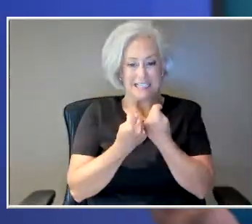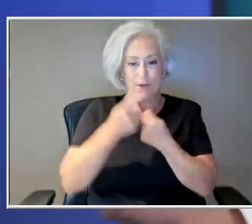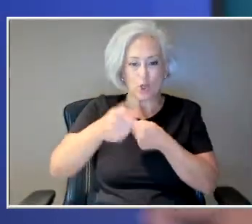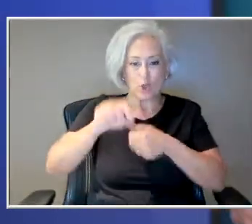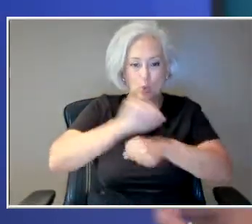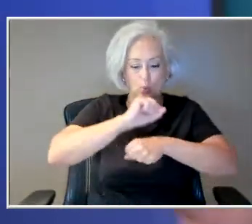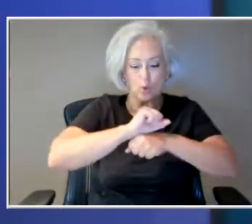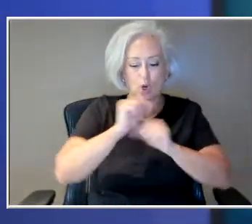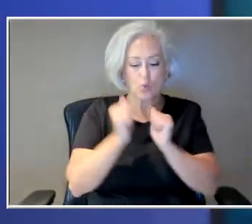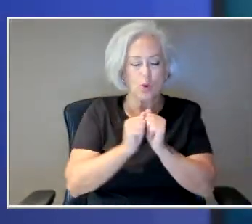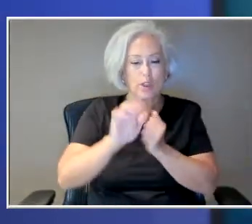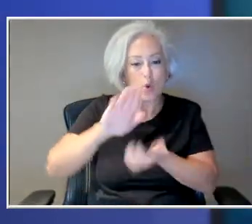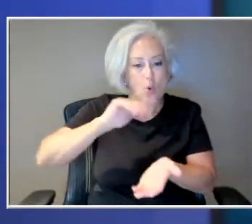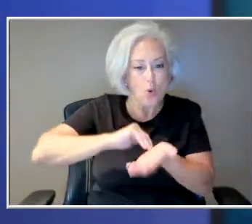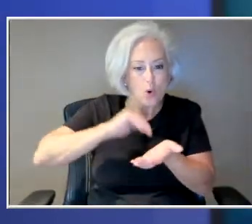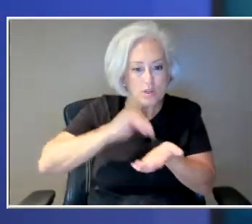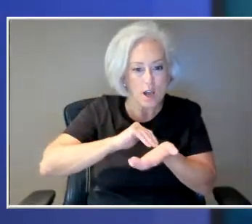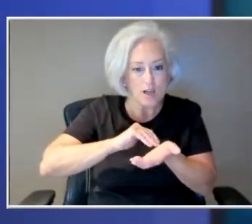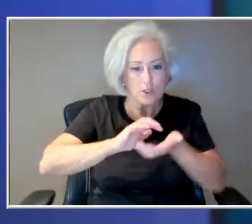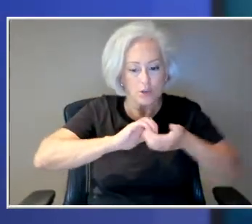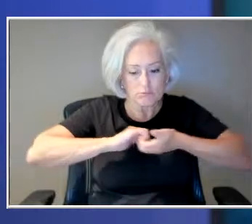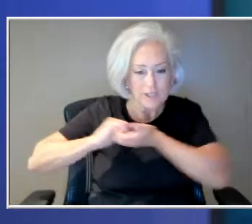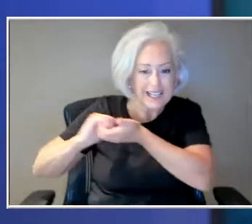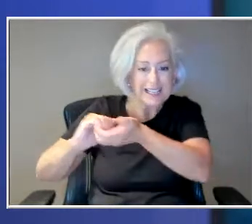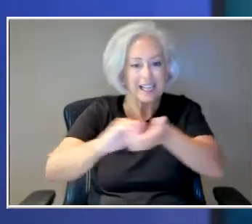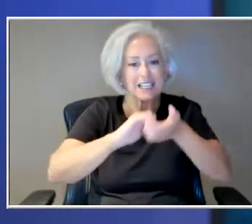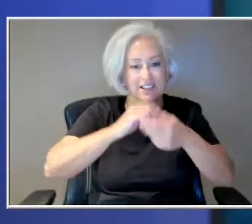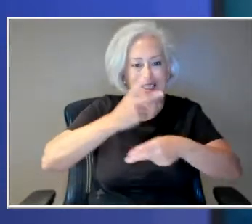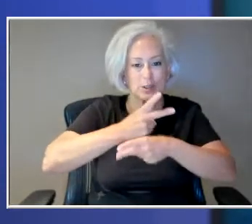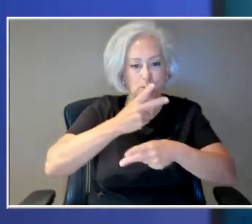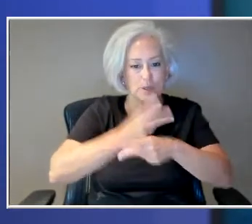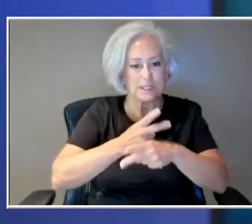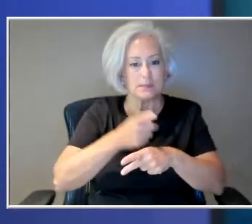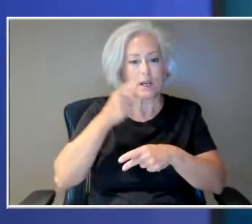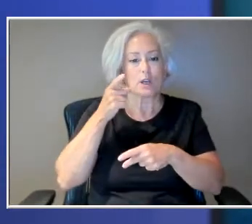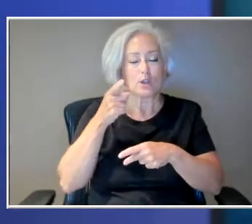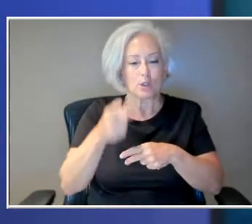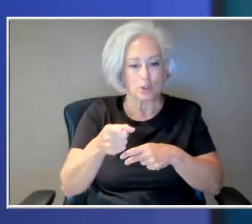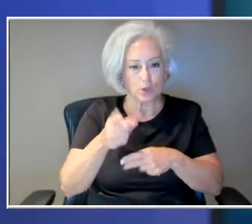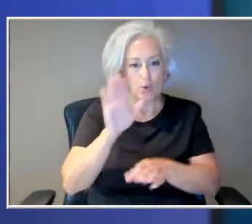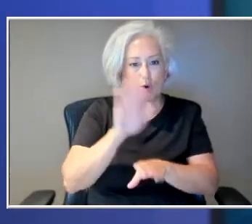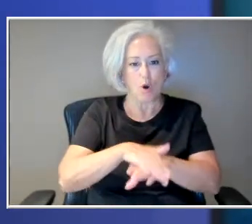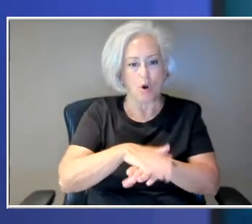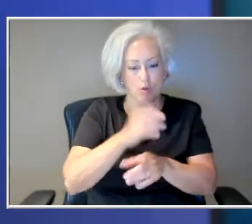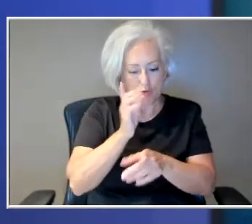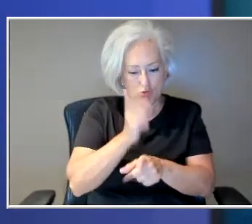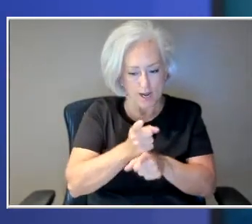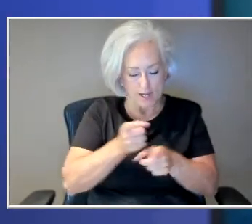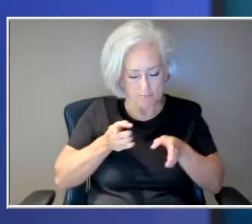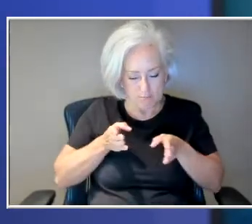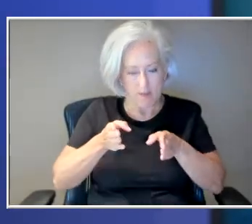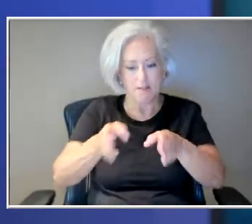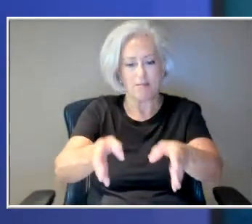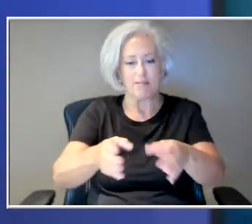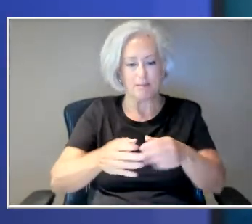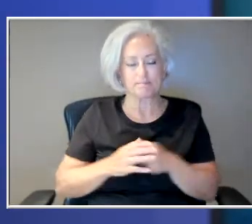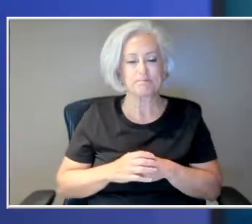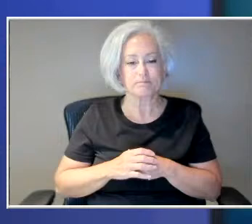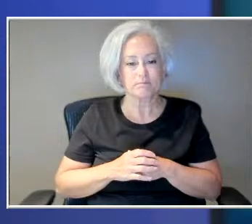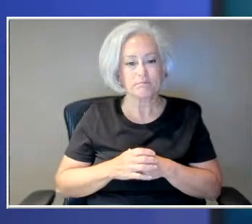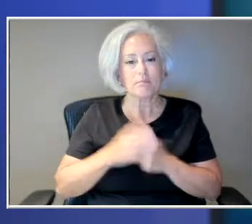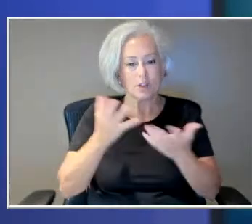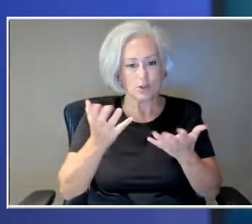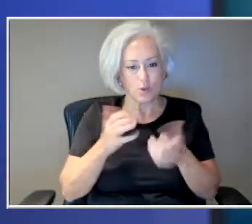physicians collectively to keep you on the right path. So you want to be working with people